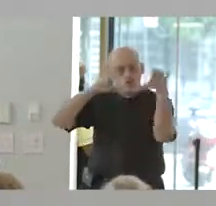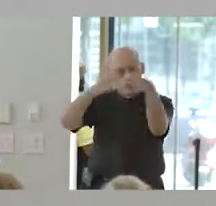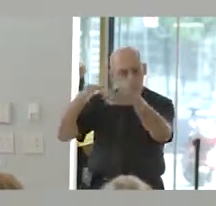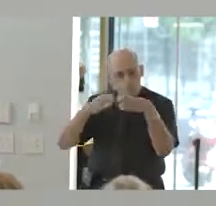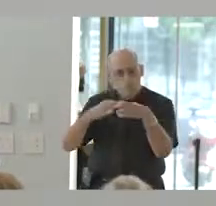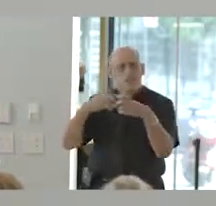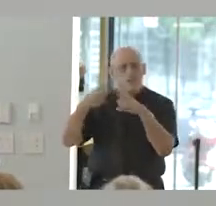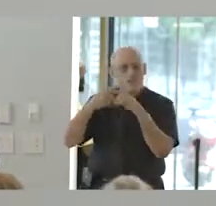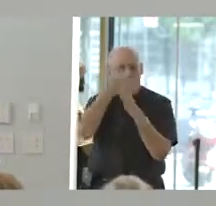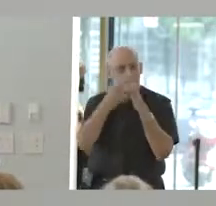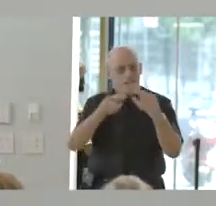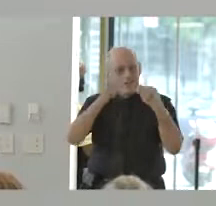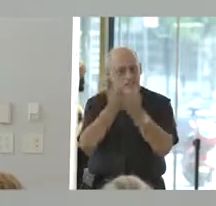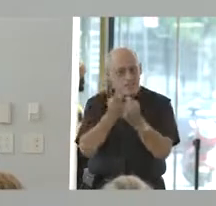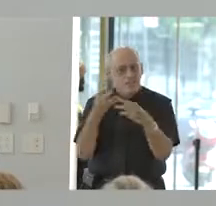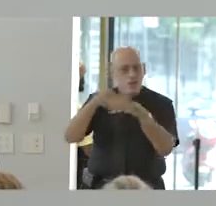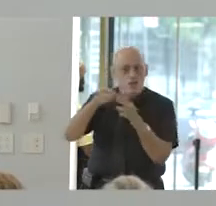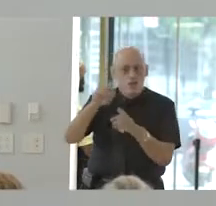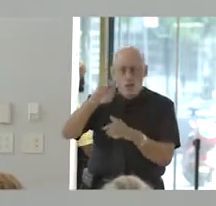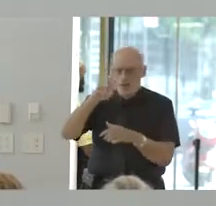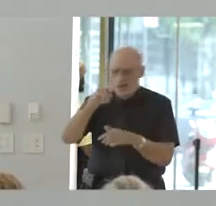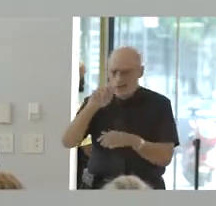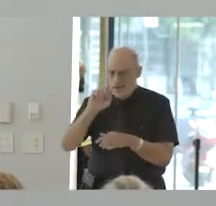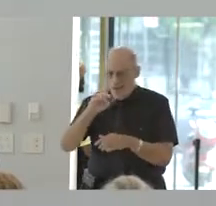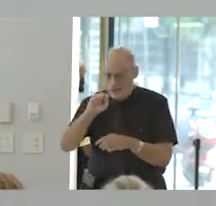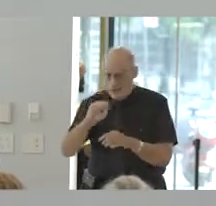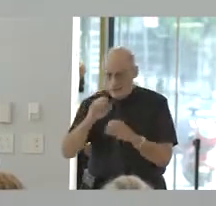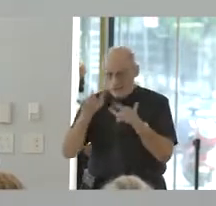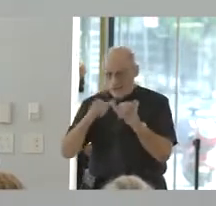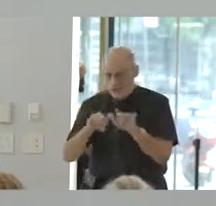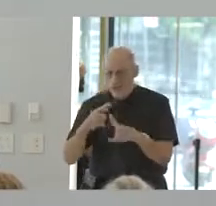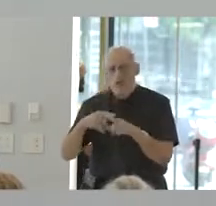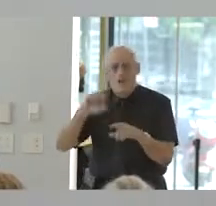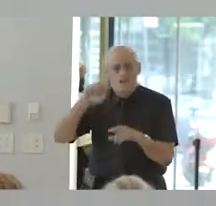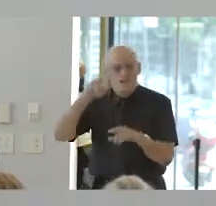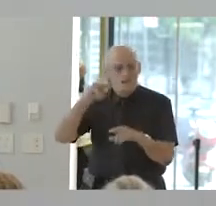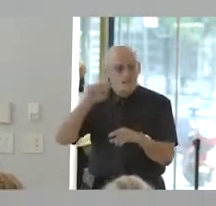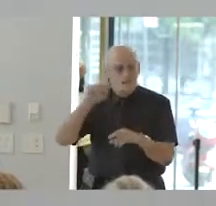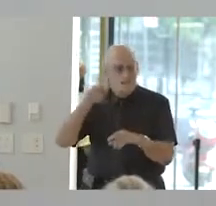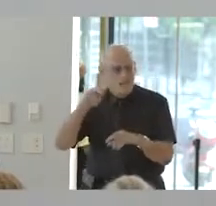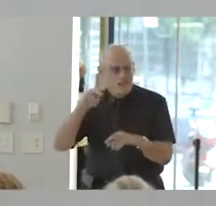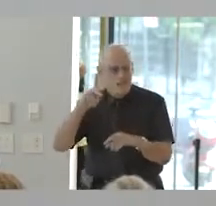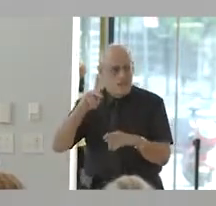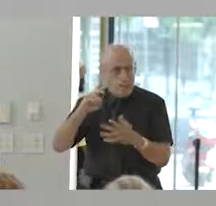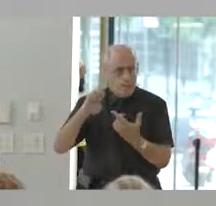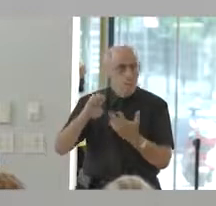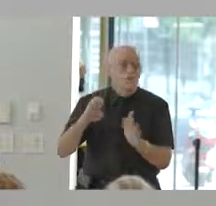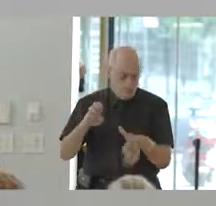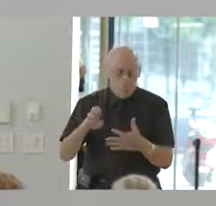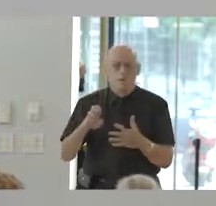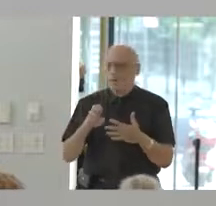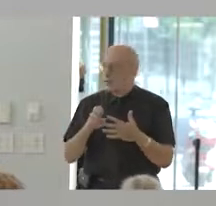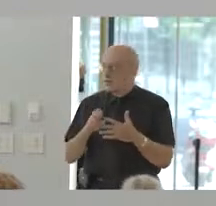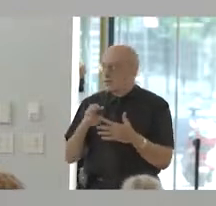along with their design team, including Arcadis Engineering, Scape, Big, and